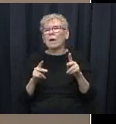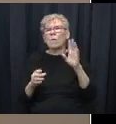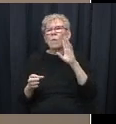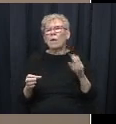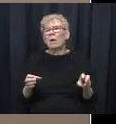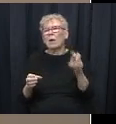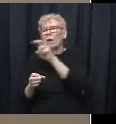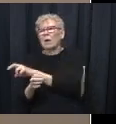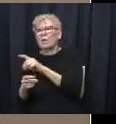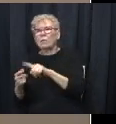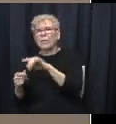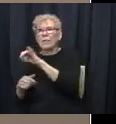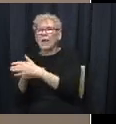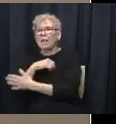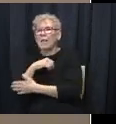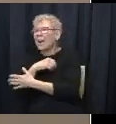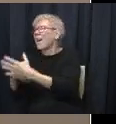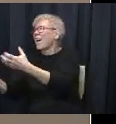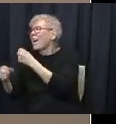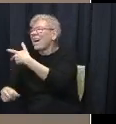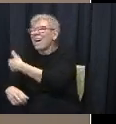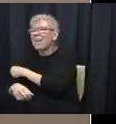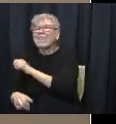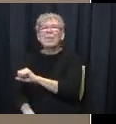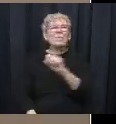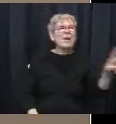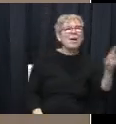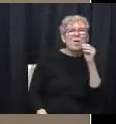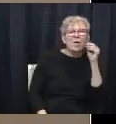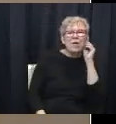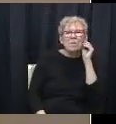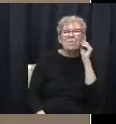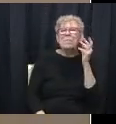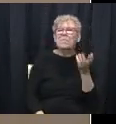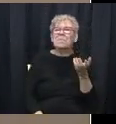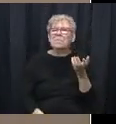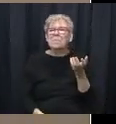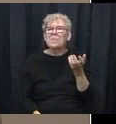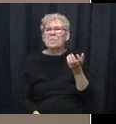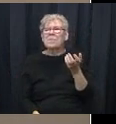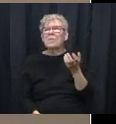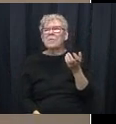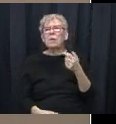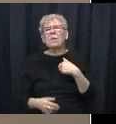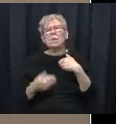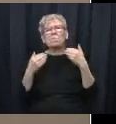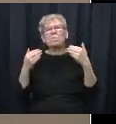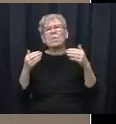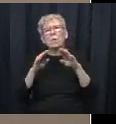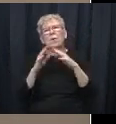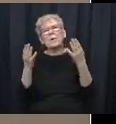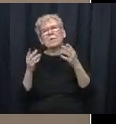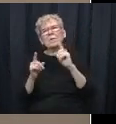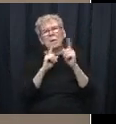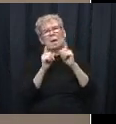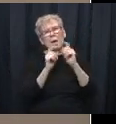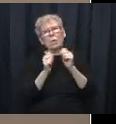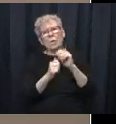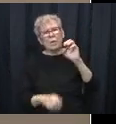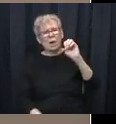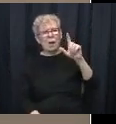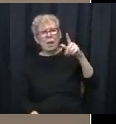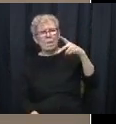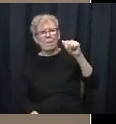County. We do realize that there's been a discrepancy in allocation, and my understanding that my staff